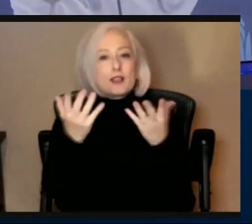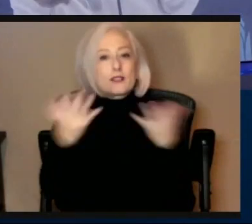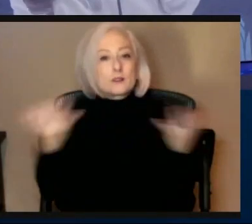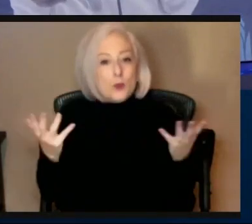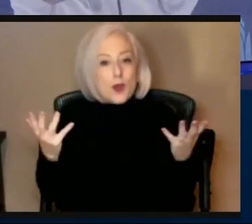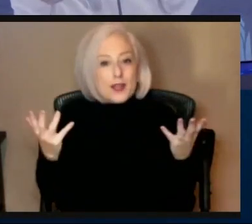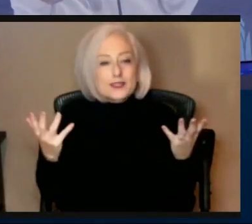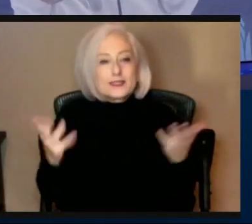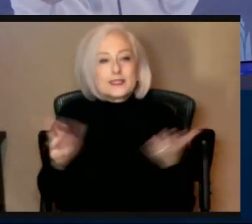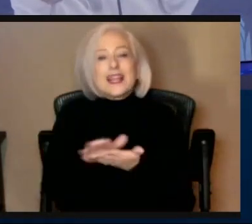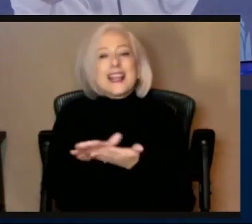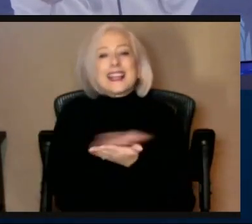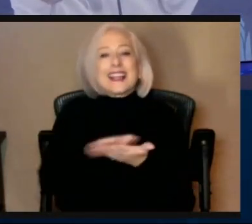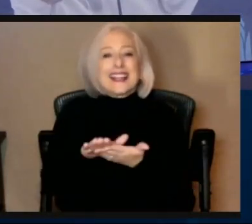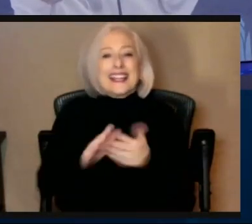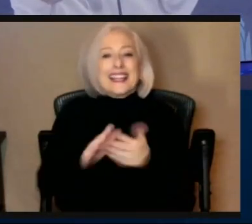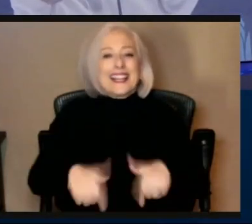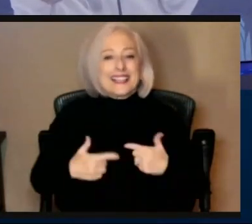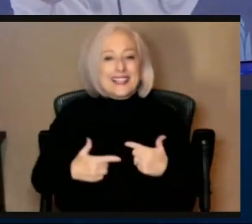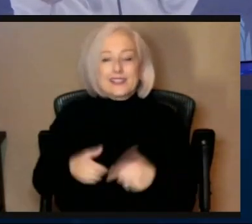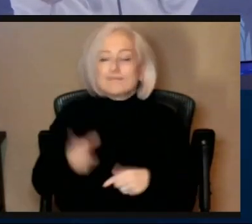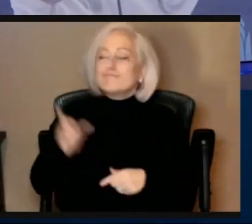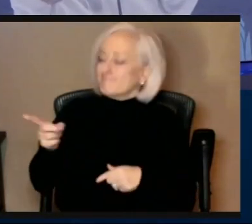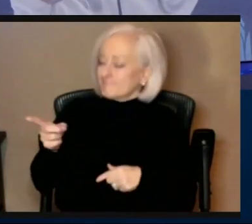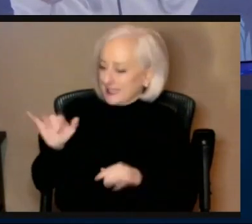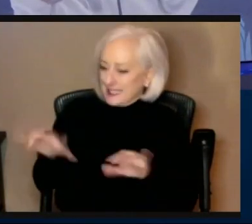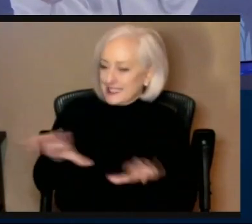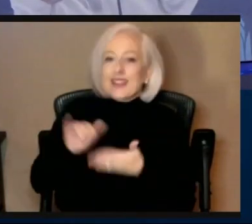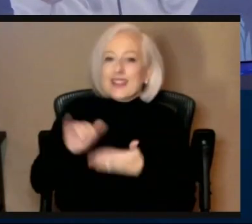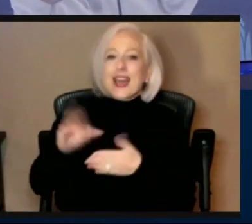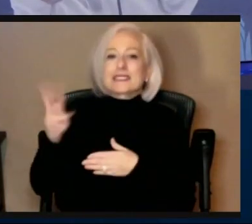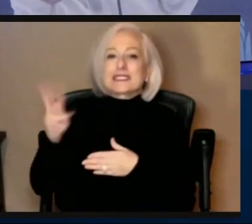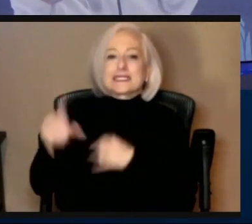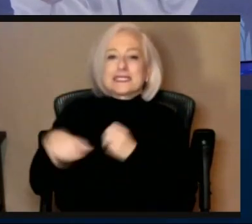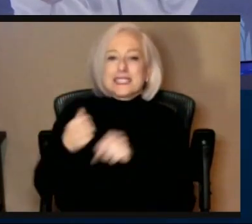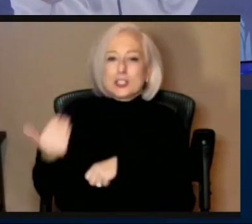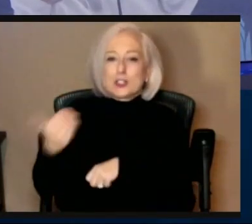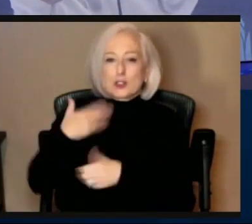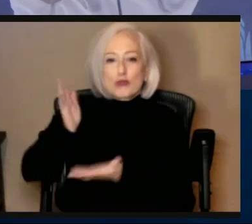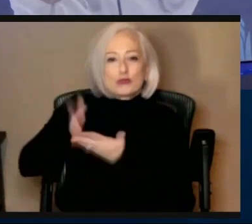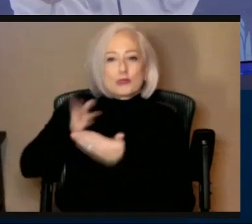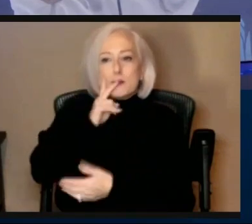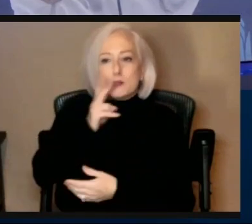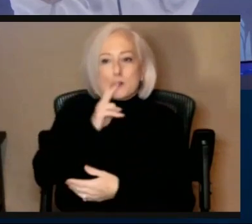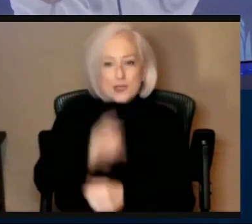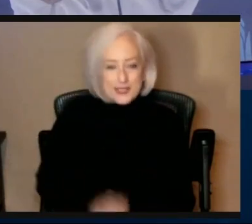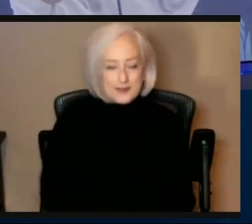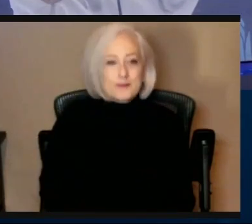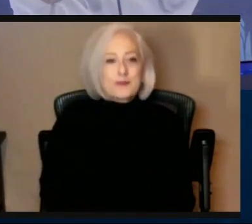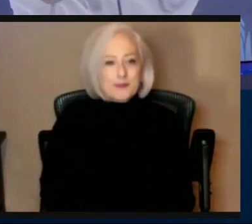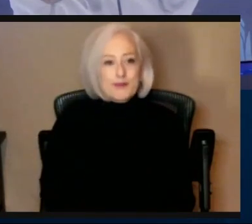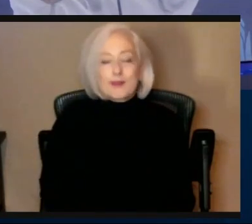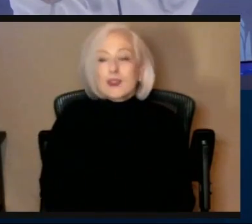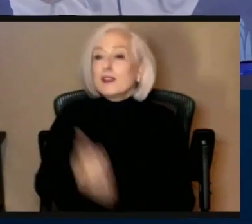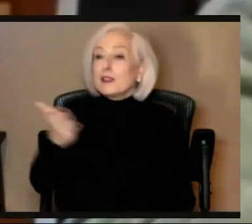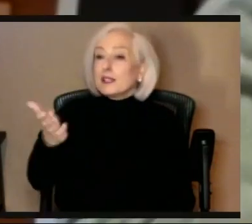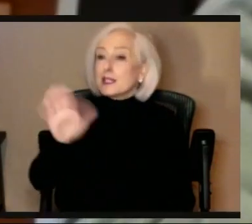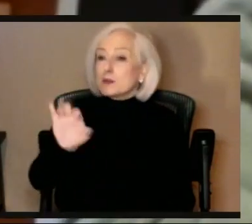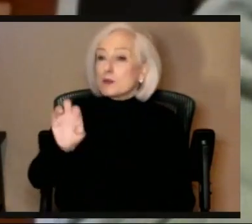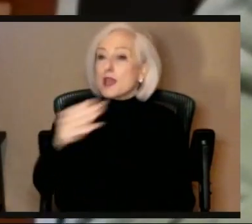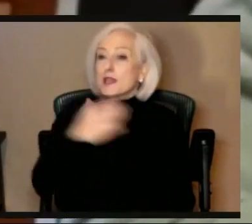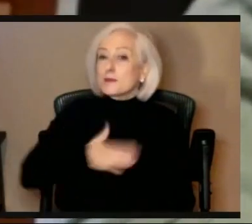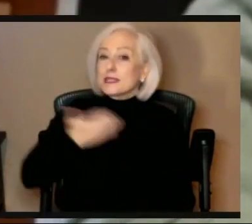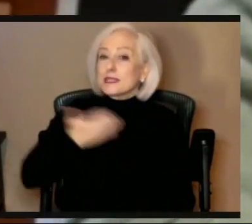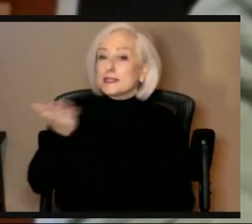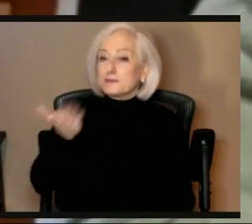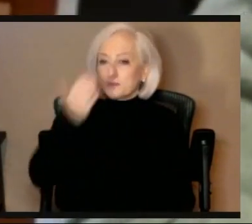years ago. That was the biggest step he took 16 years ago, was quitting smoking. So that's a lot. I know that's the toughest thing. Yes, Brian, please go ahead.